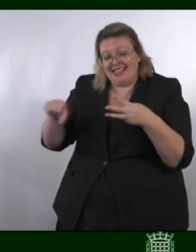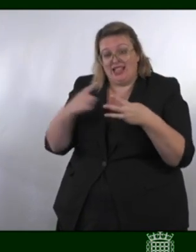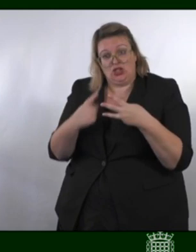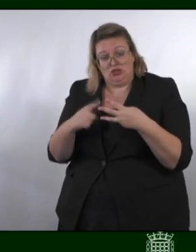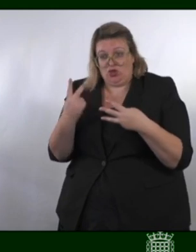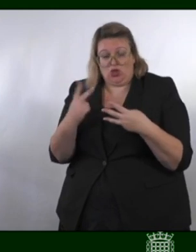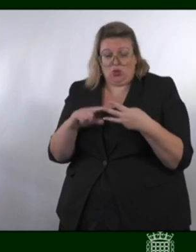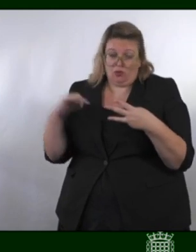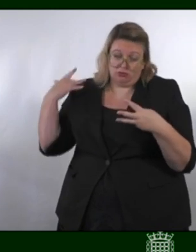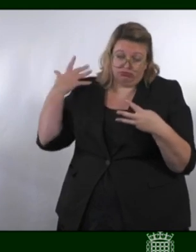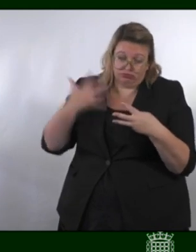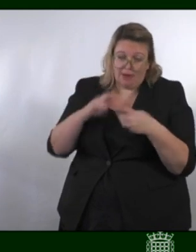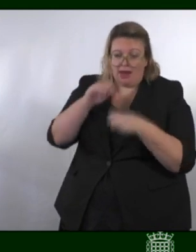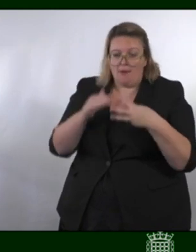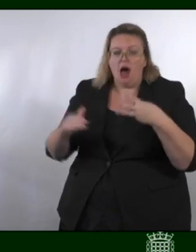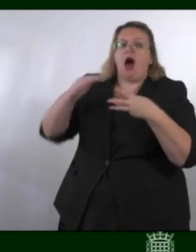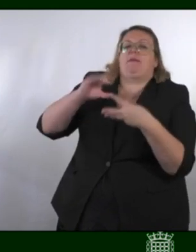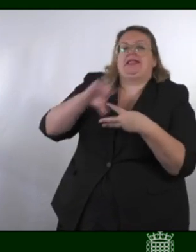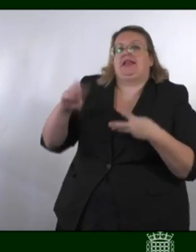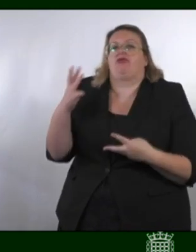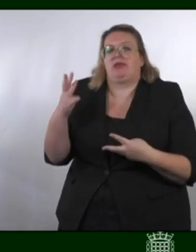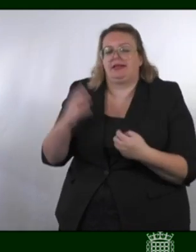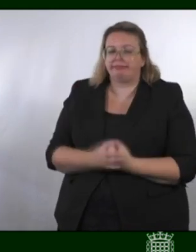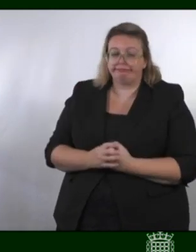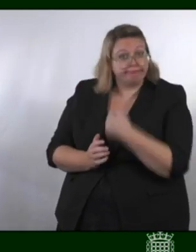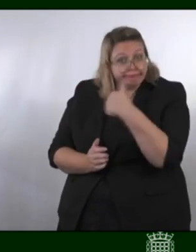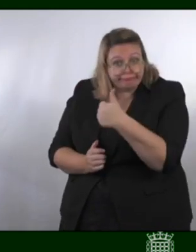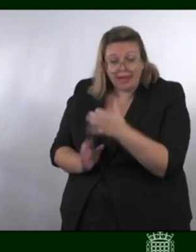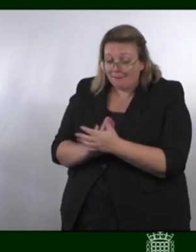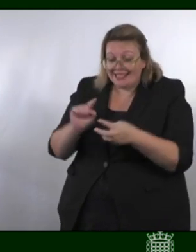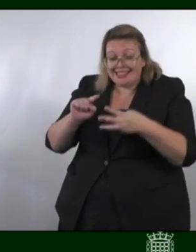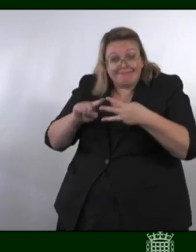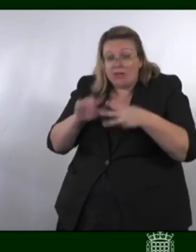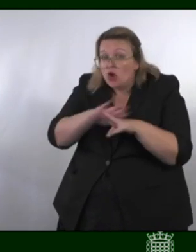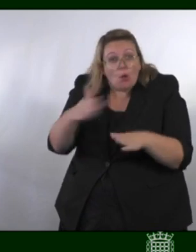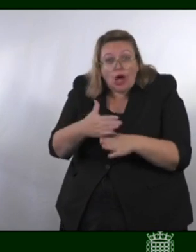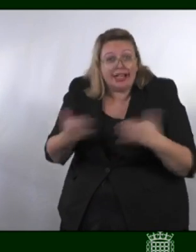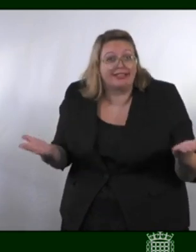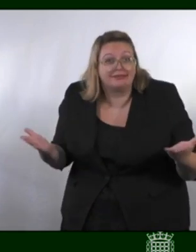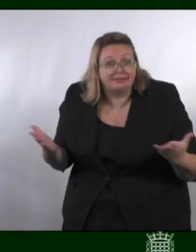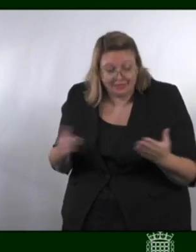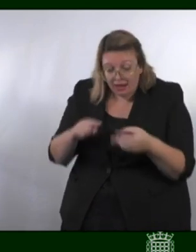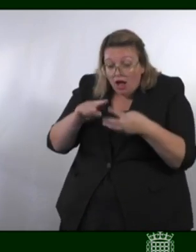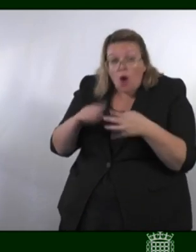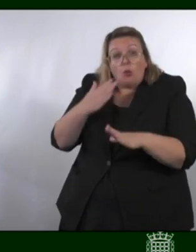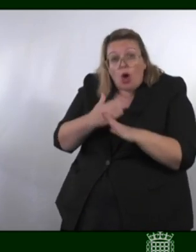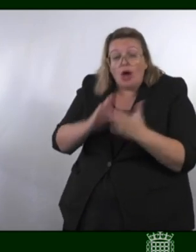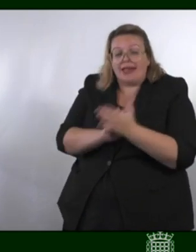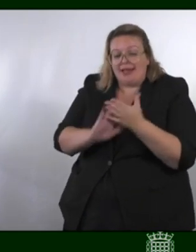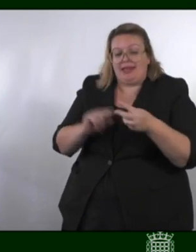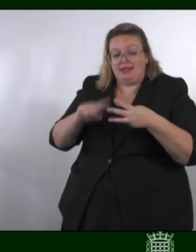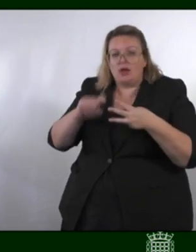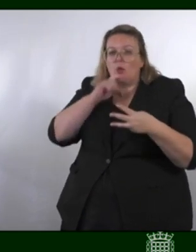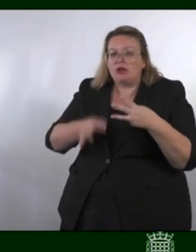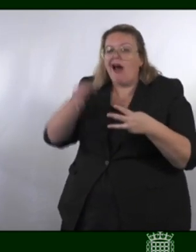3. Now, if they're moving into Tier 3, Tier 2 hasn't worked, because if Tier 2 worked, they should be going to Tier 1.